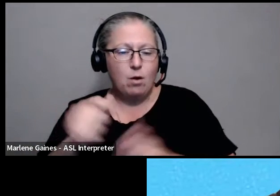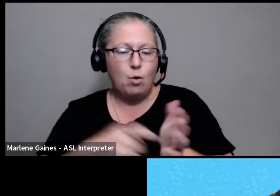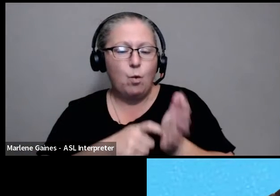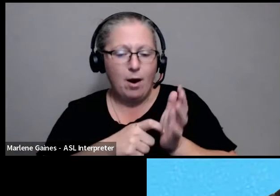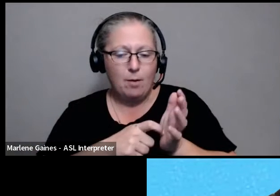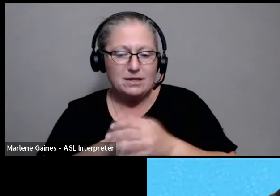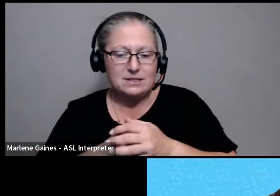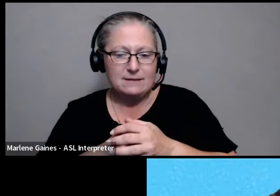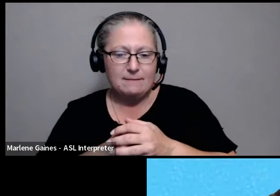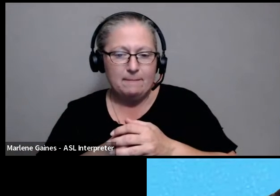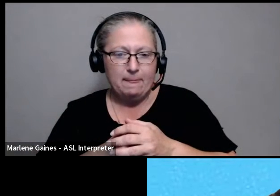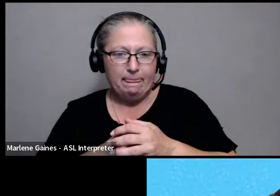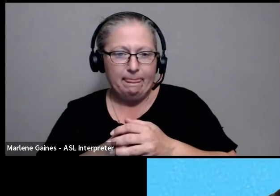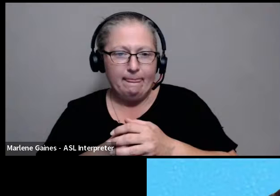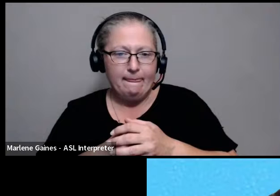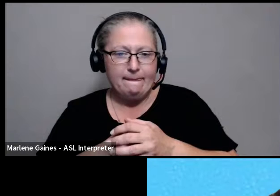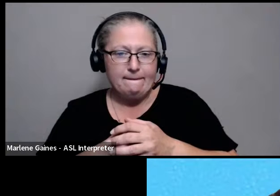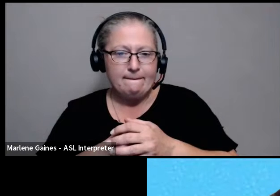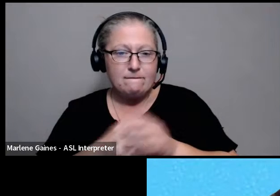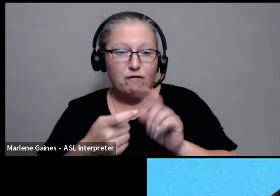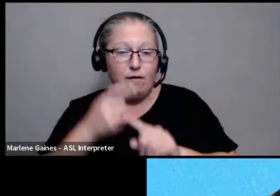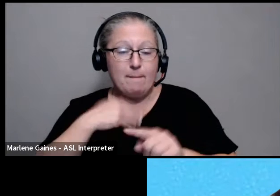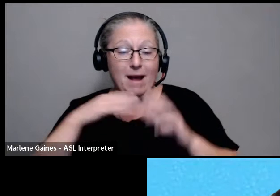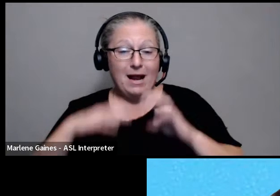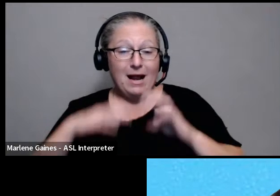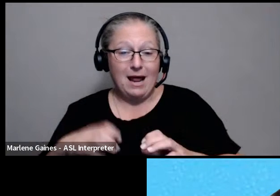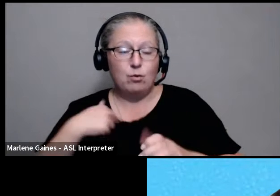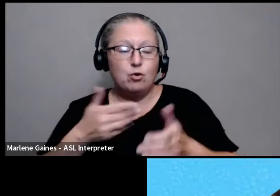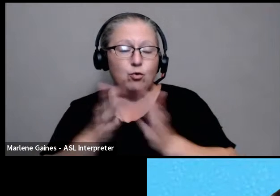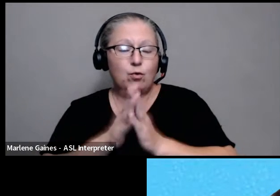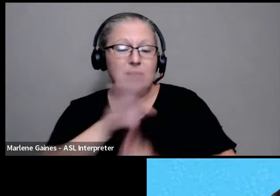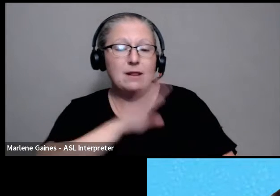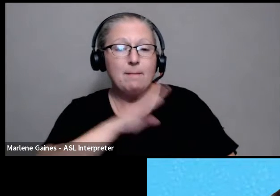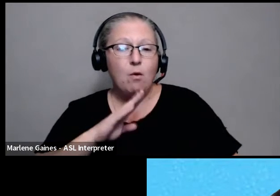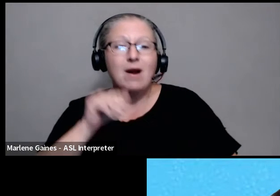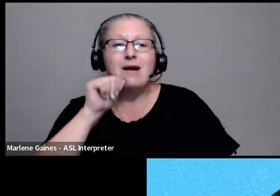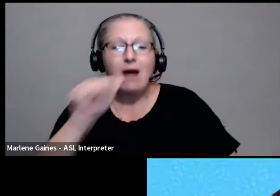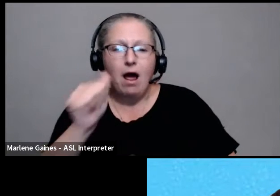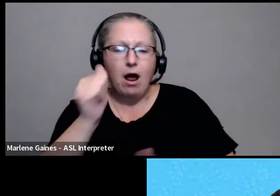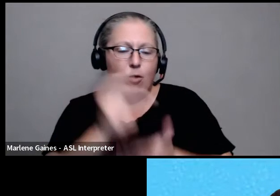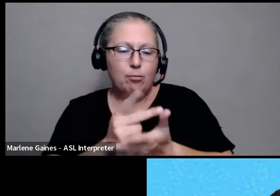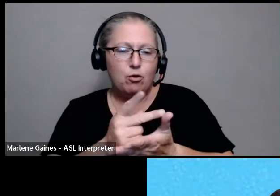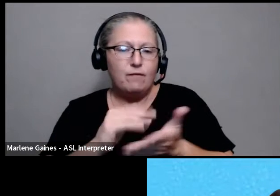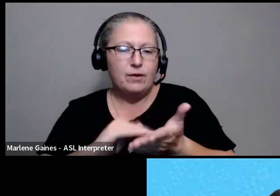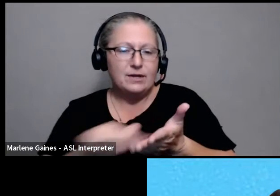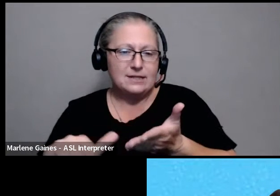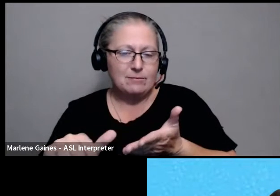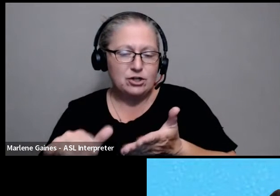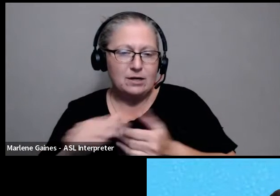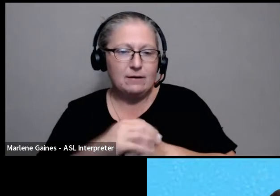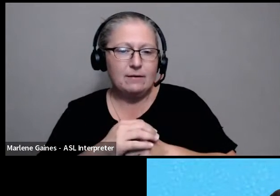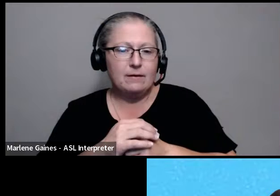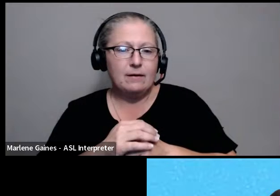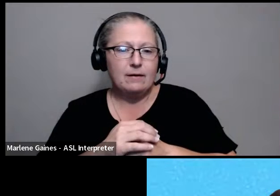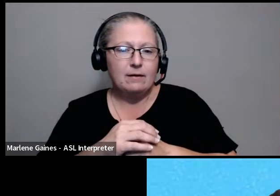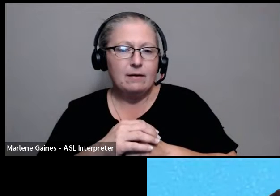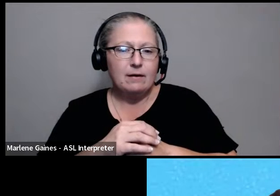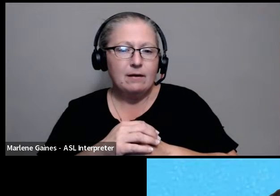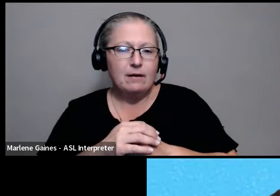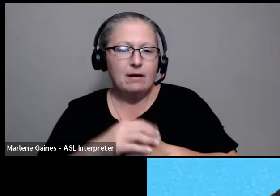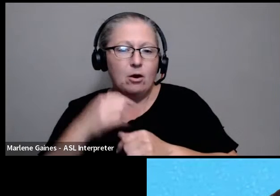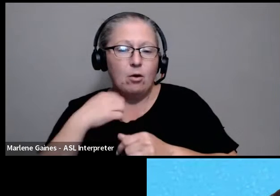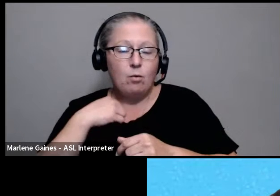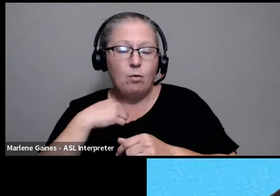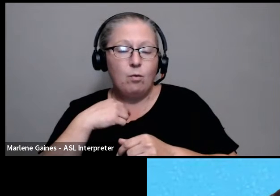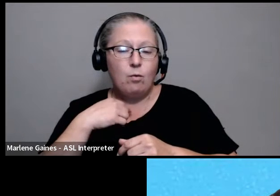requirements. On behalf of my clients, we request that the board not approve the notice of exemption. I say we step